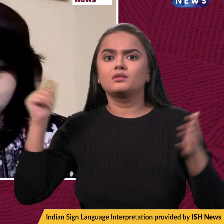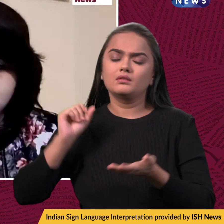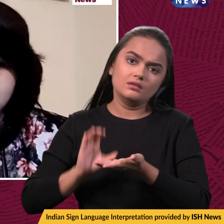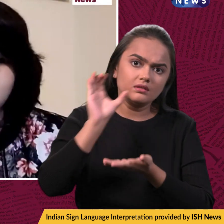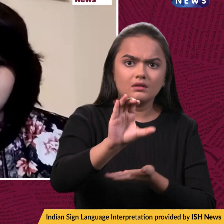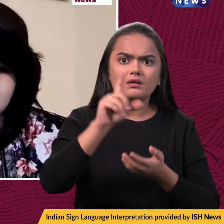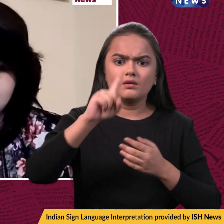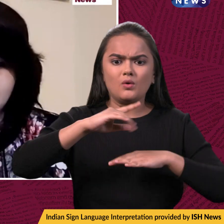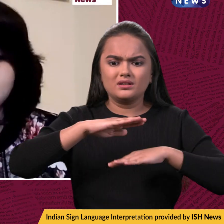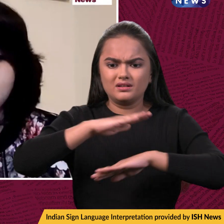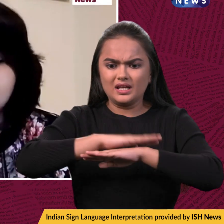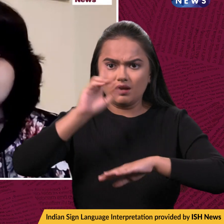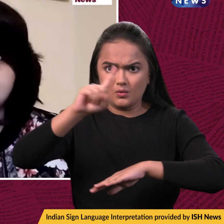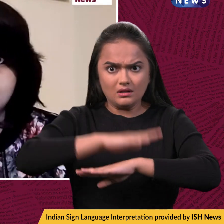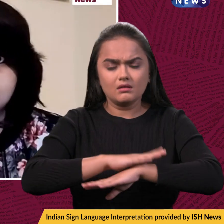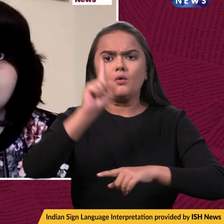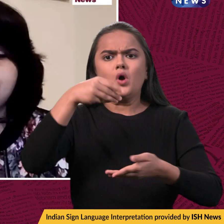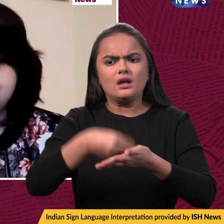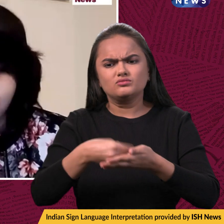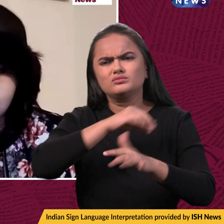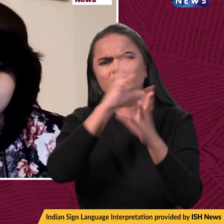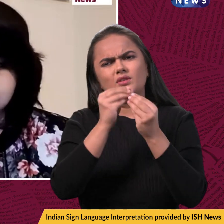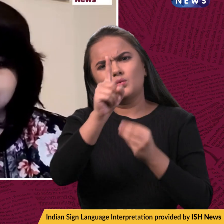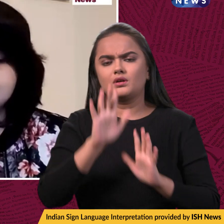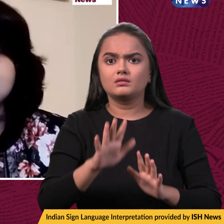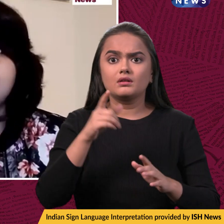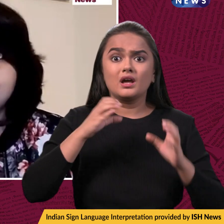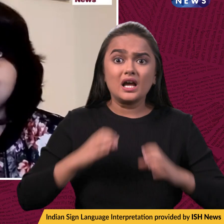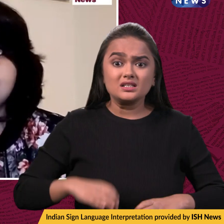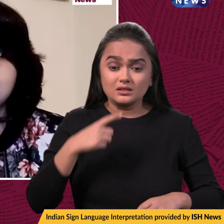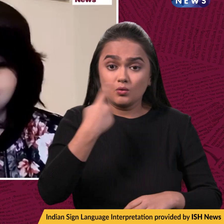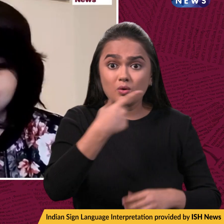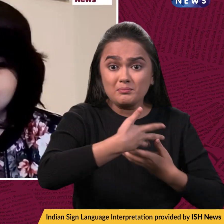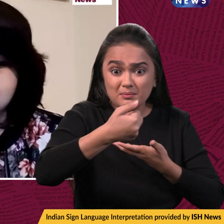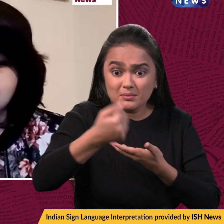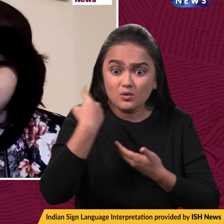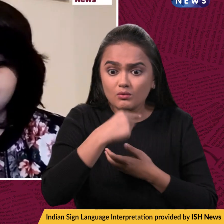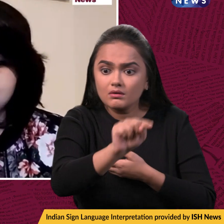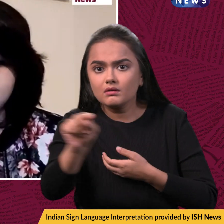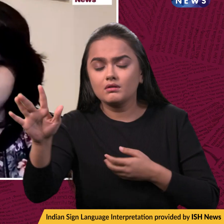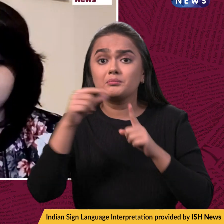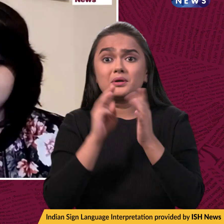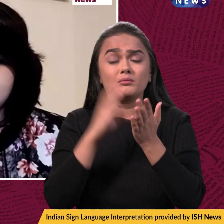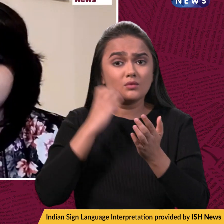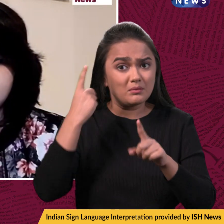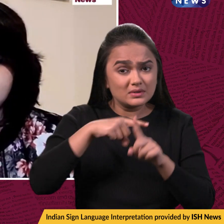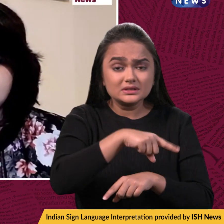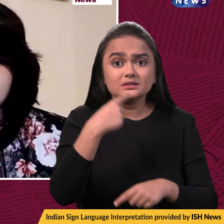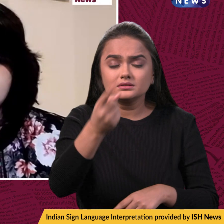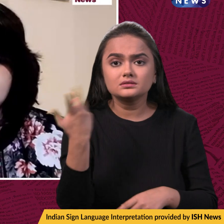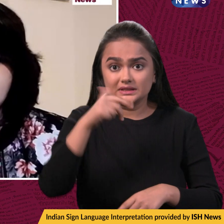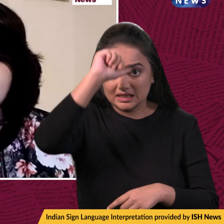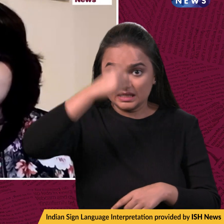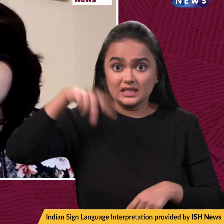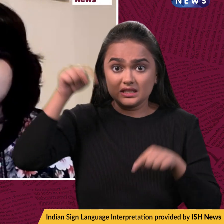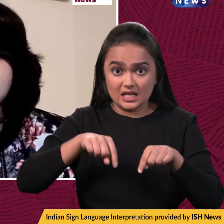with one portal, one email, and one address for customers to lodge grievances. Now, Prime Minister Modi also went on to